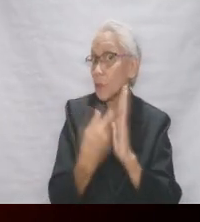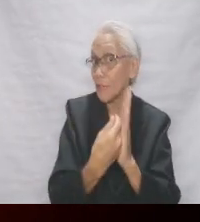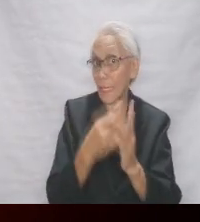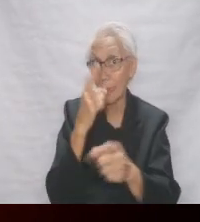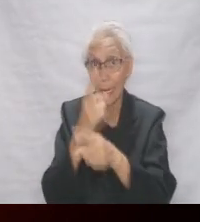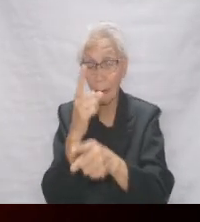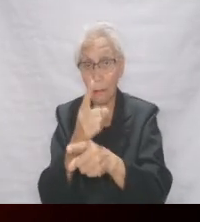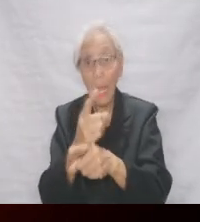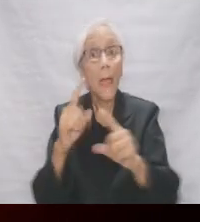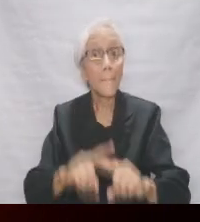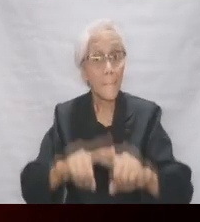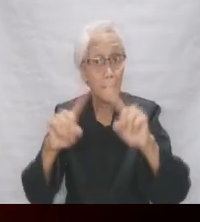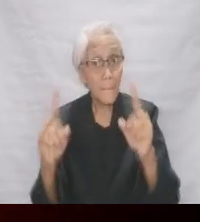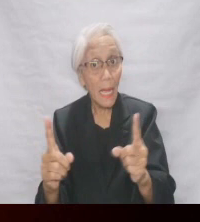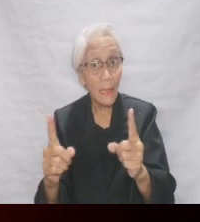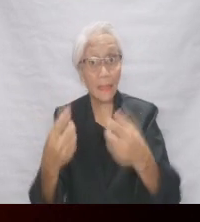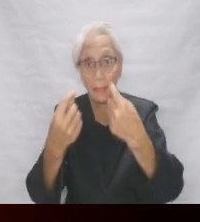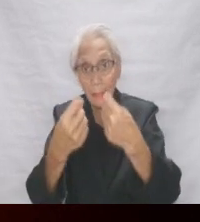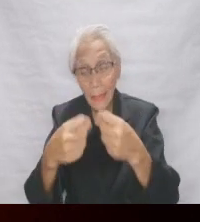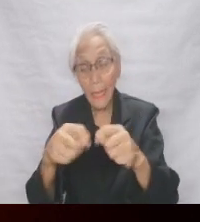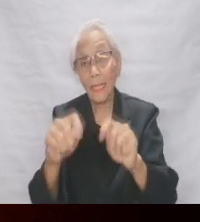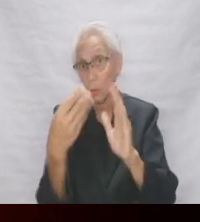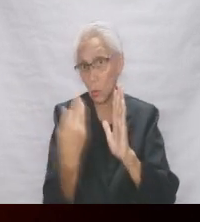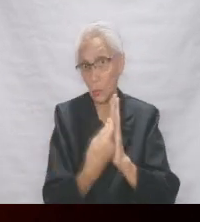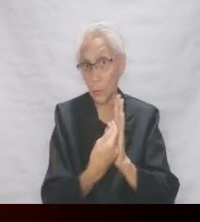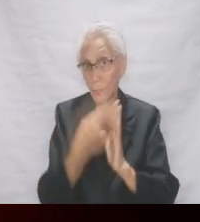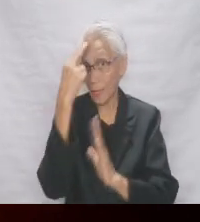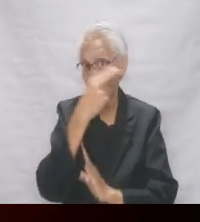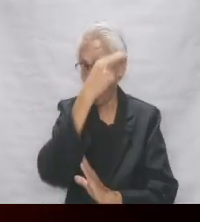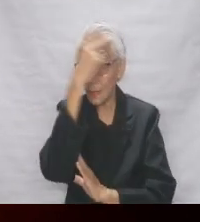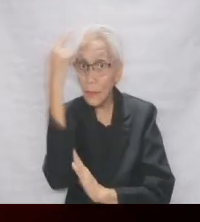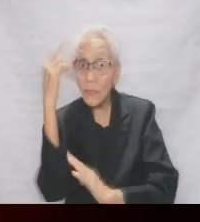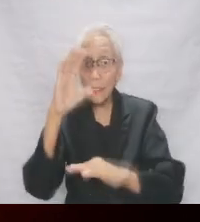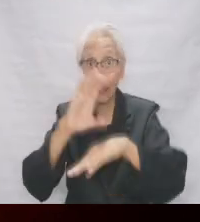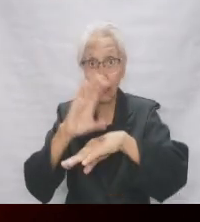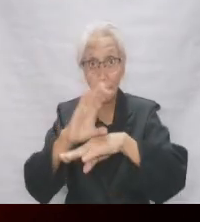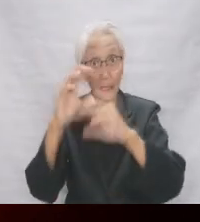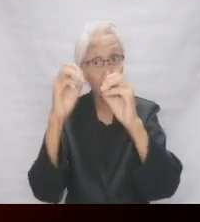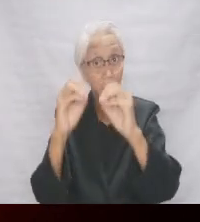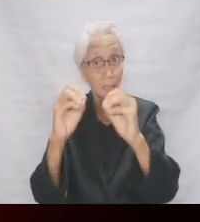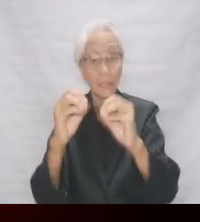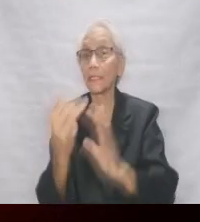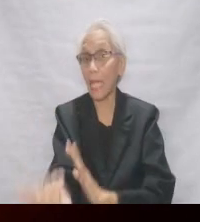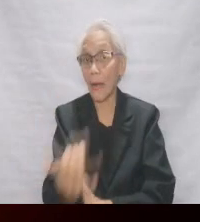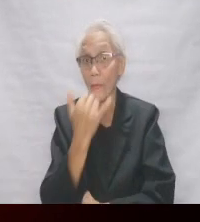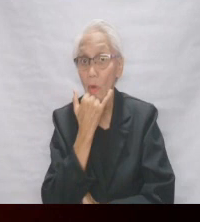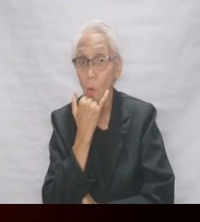right, but by attempting to prove that the Catholic Church's teachings are